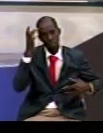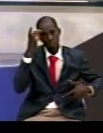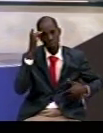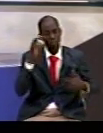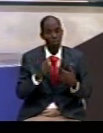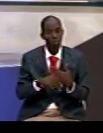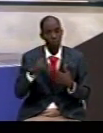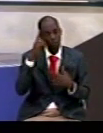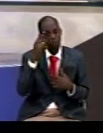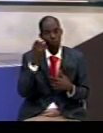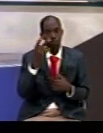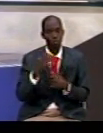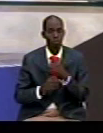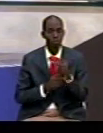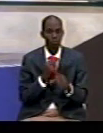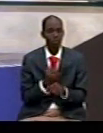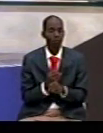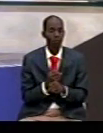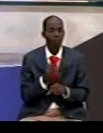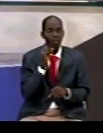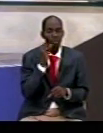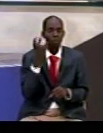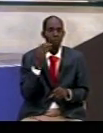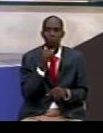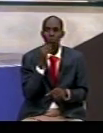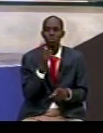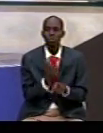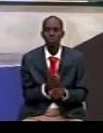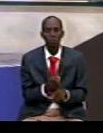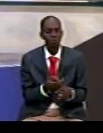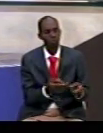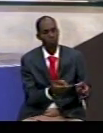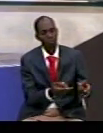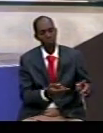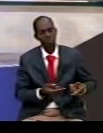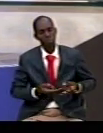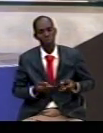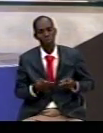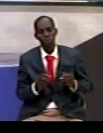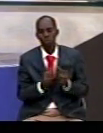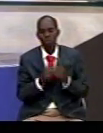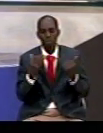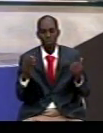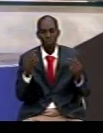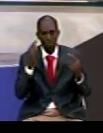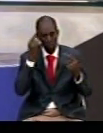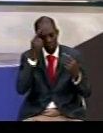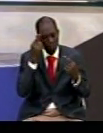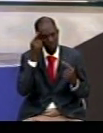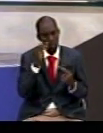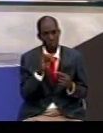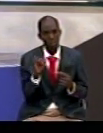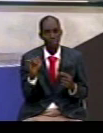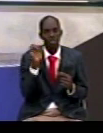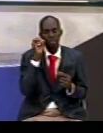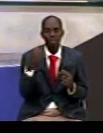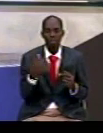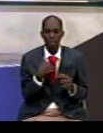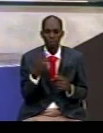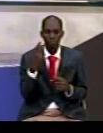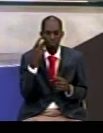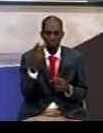years. And she wasn't just lying unconcerned. She had seen and she had